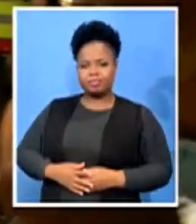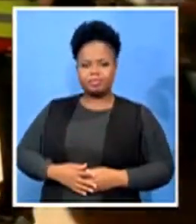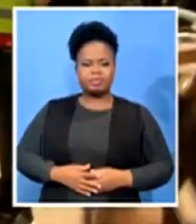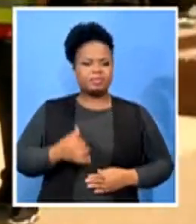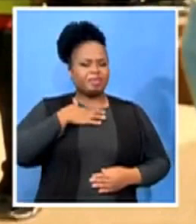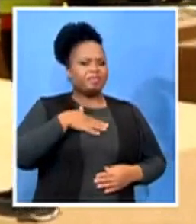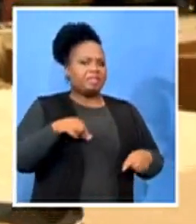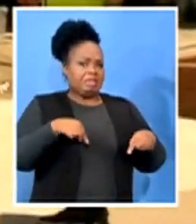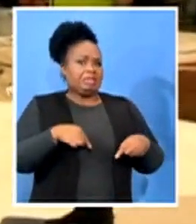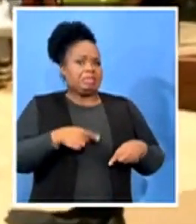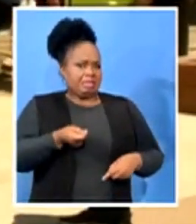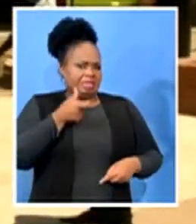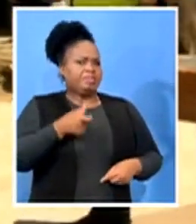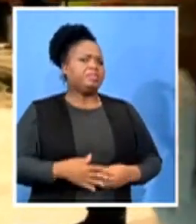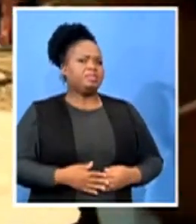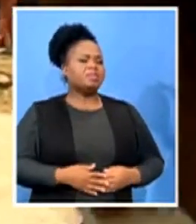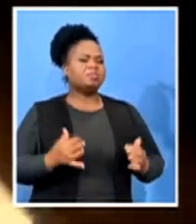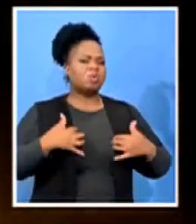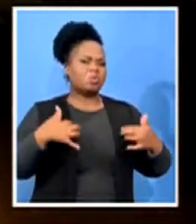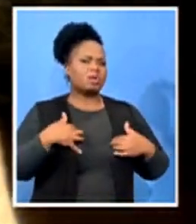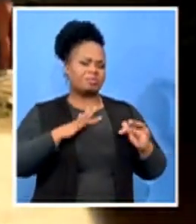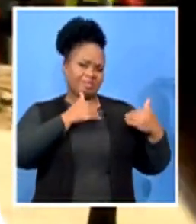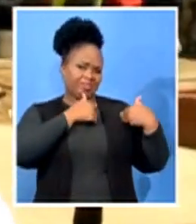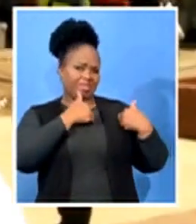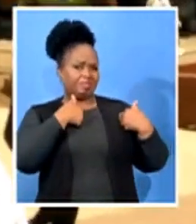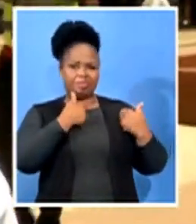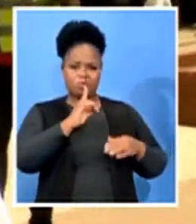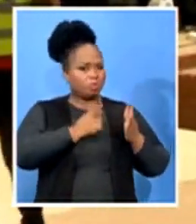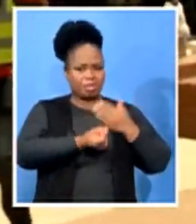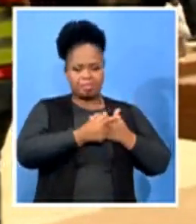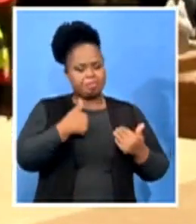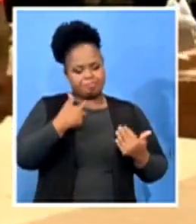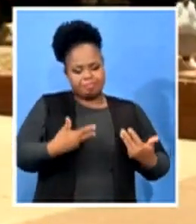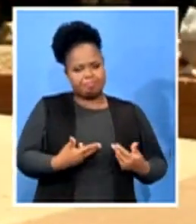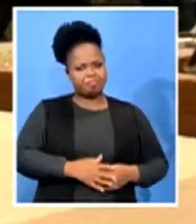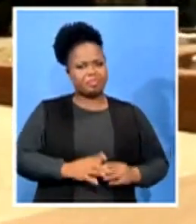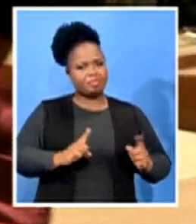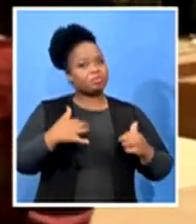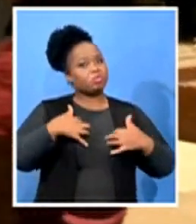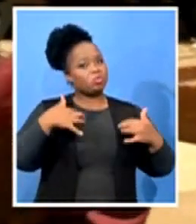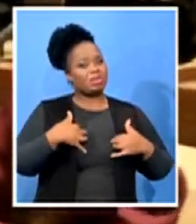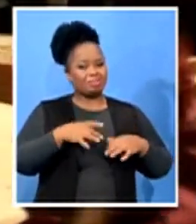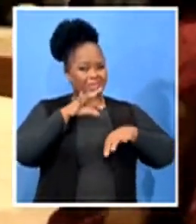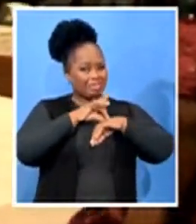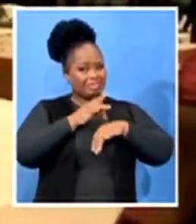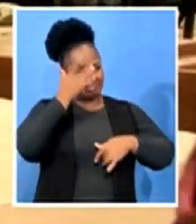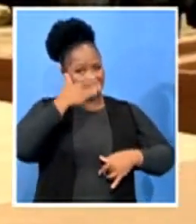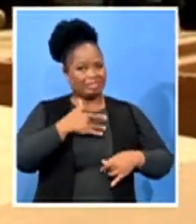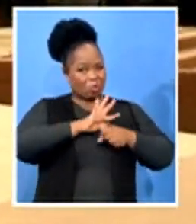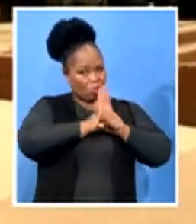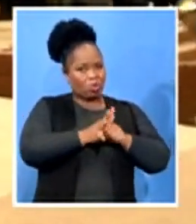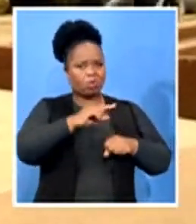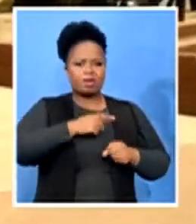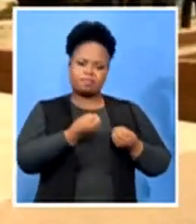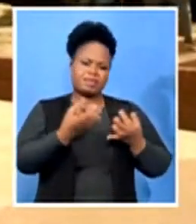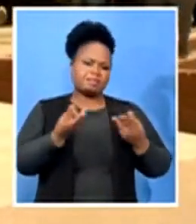worried about my safety, what's going to happen to me. I'm worried about the disease. Some people are dying, and I'm scared what's going to